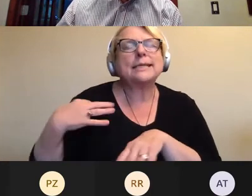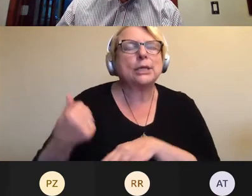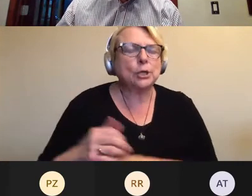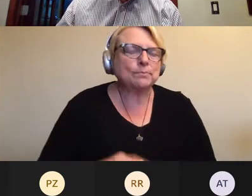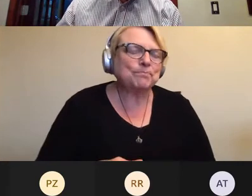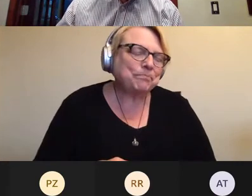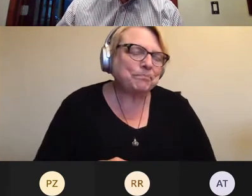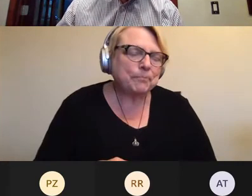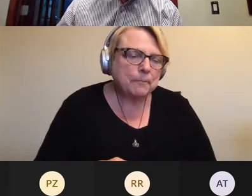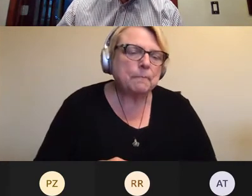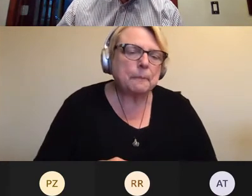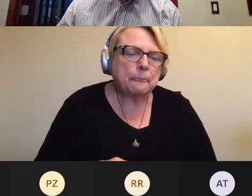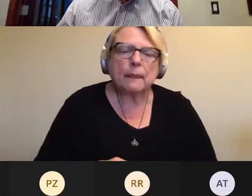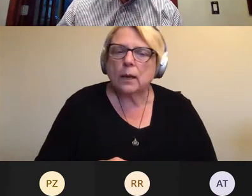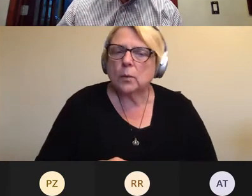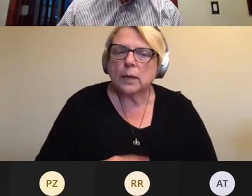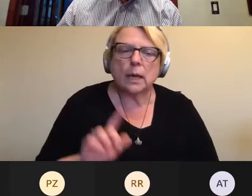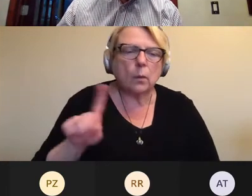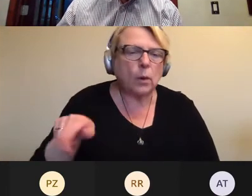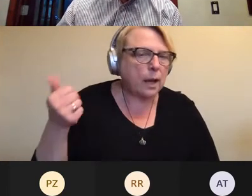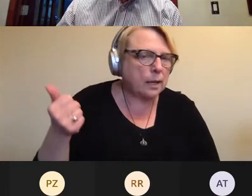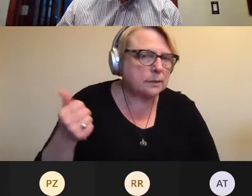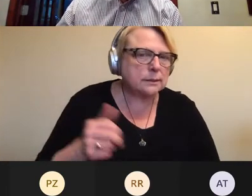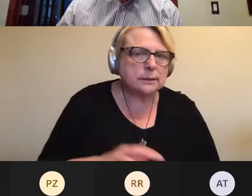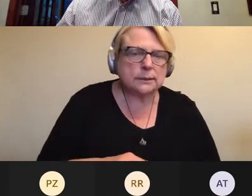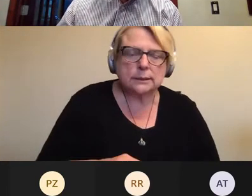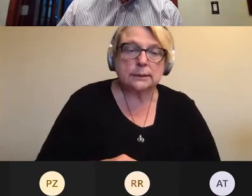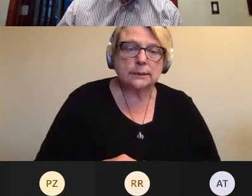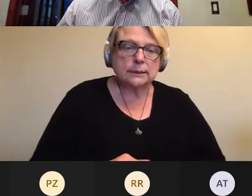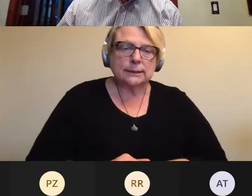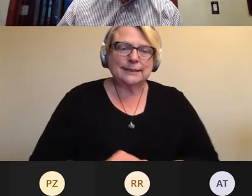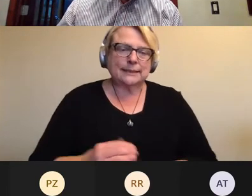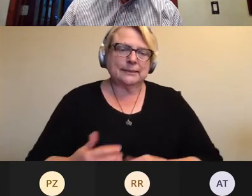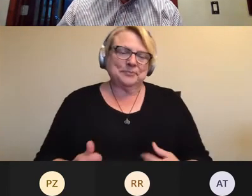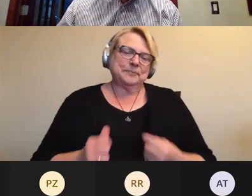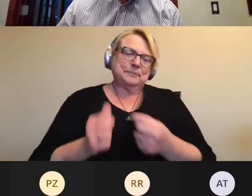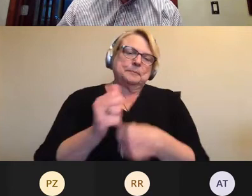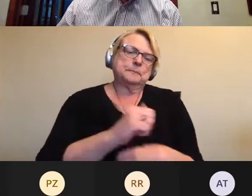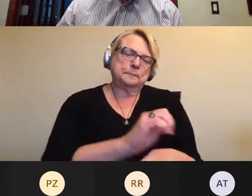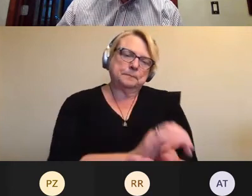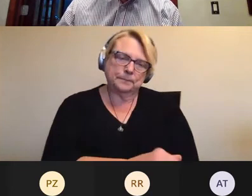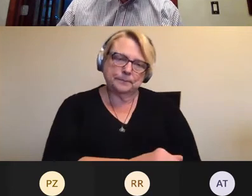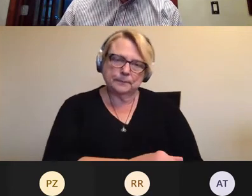let's see, what else do we got on this agenda here?